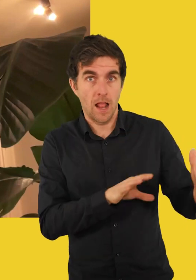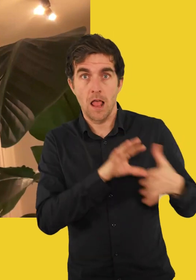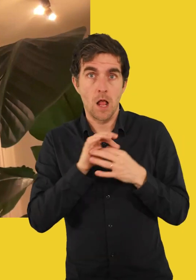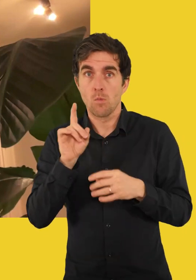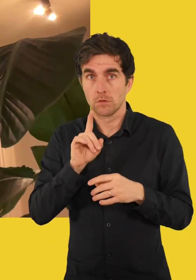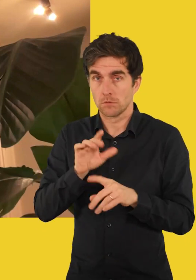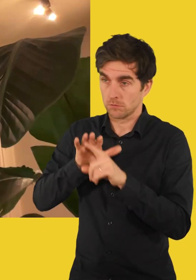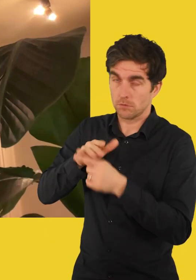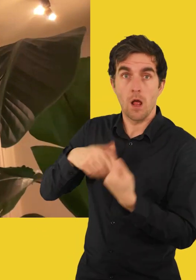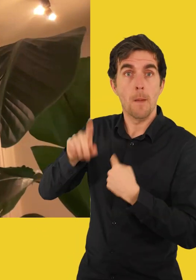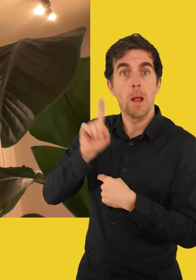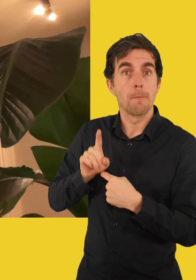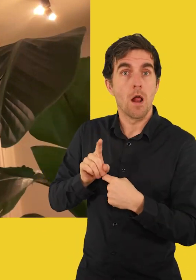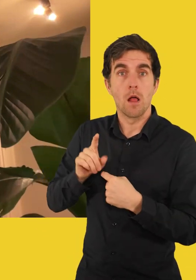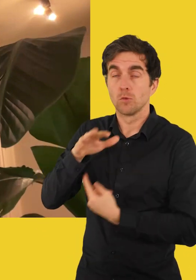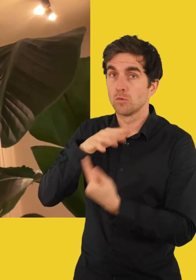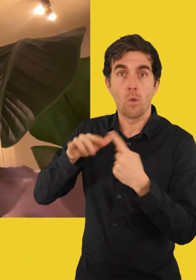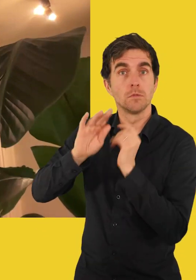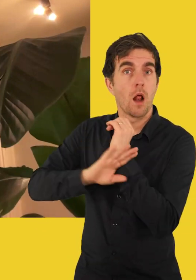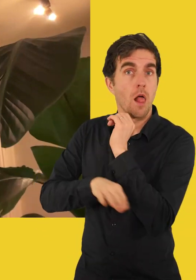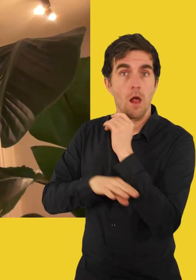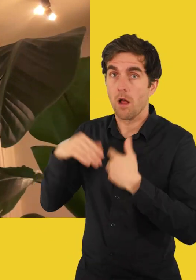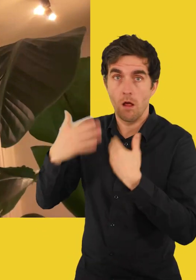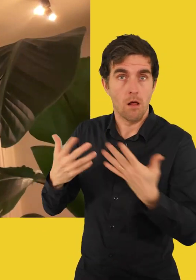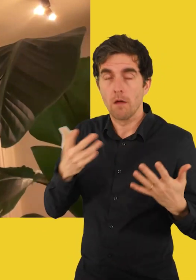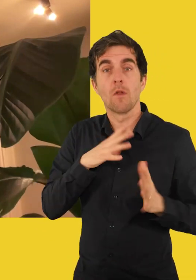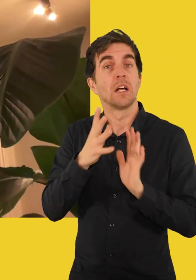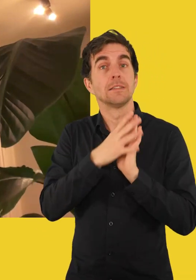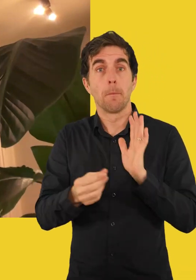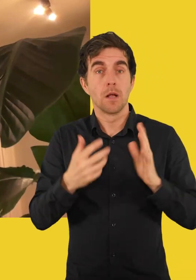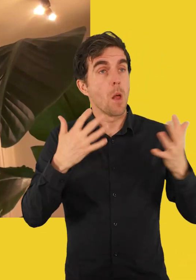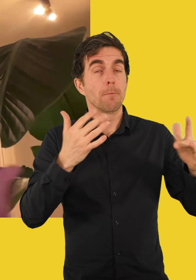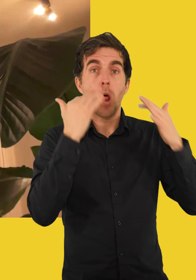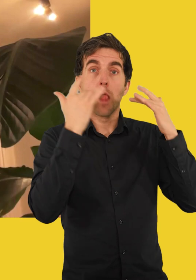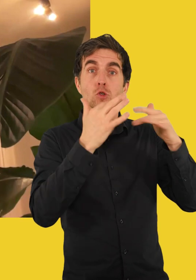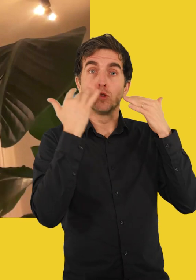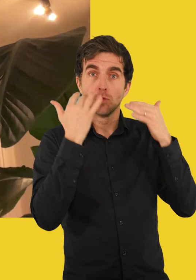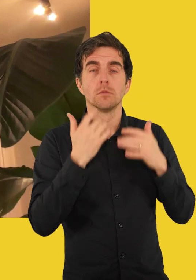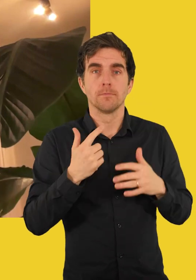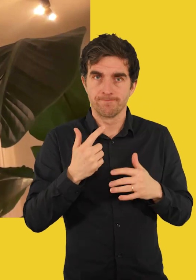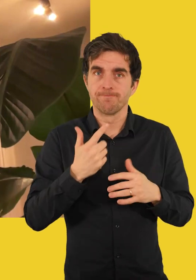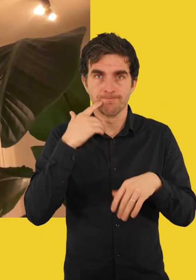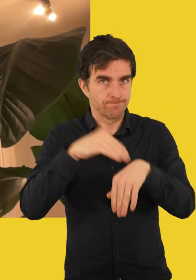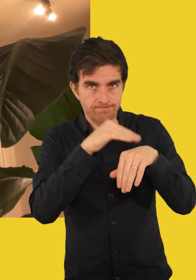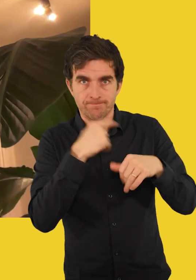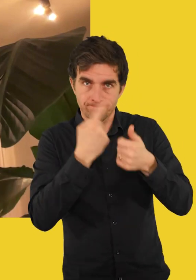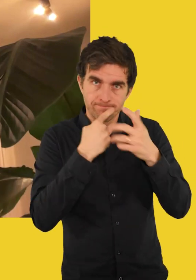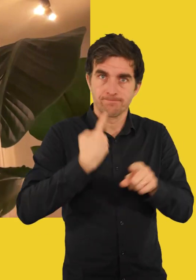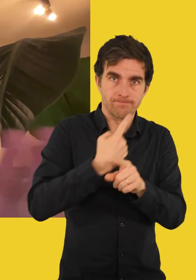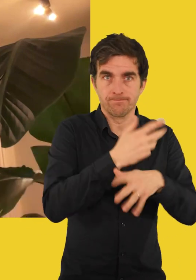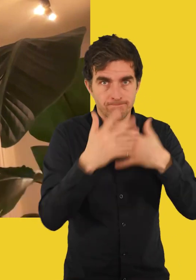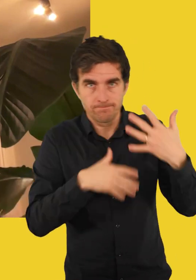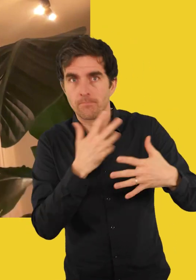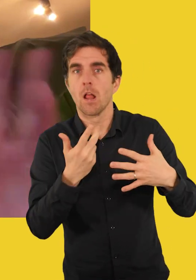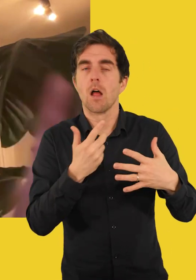racialized people and socioeconomically disadvantaged people are harmed by, for example, air pollution. So the climate litigation that you're seeing right now is